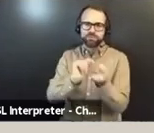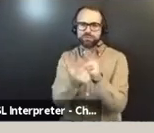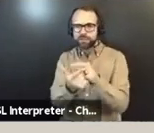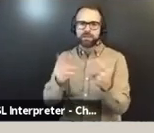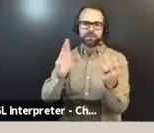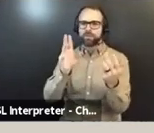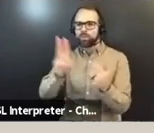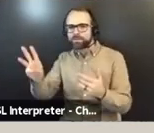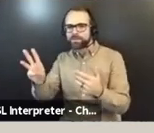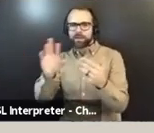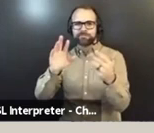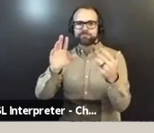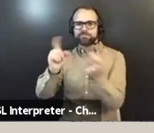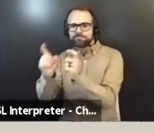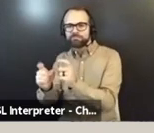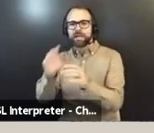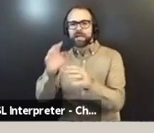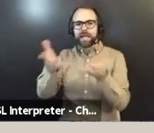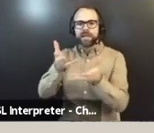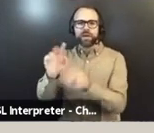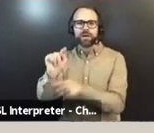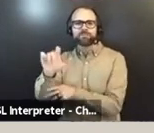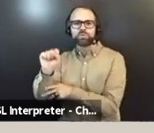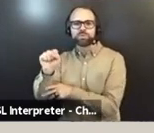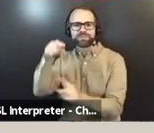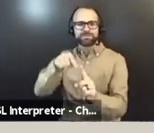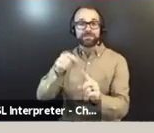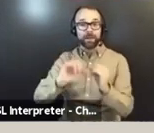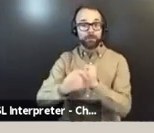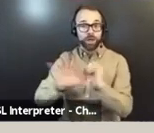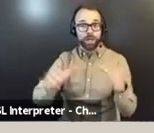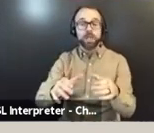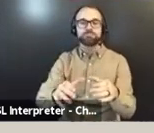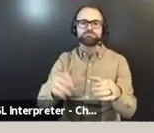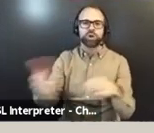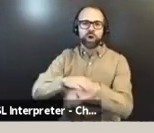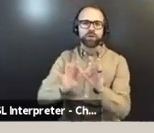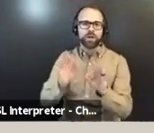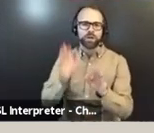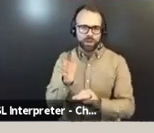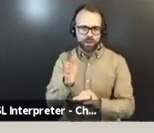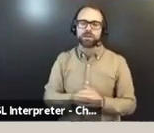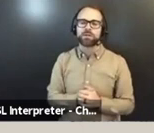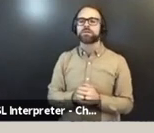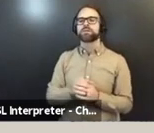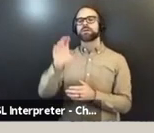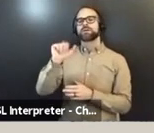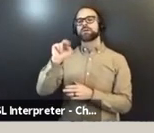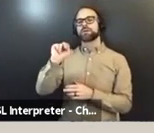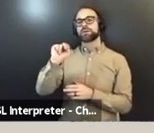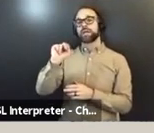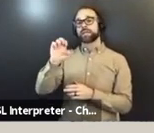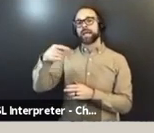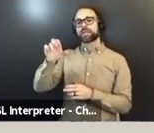website, interactive tools, just for that market, yes, I'll cover those costs. And the CAN export program will cover 75% of the